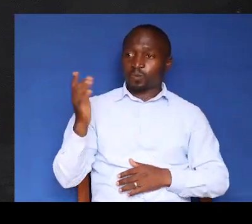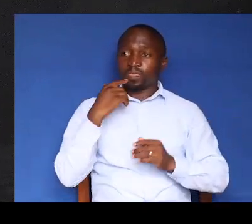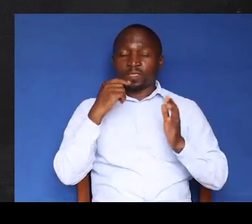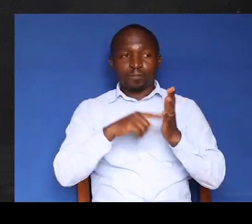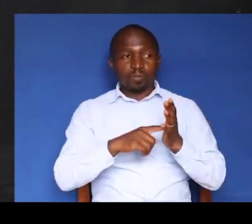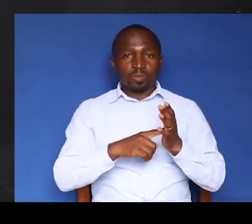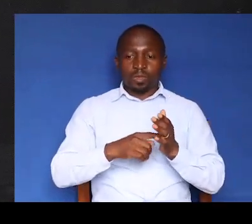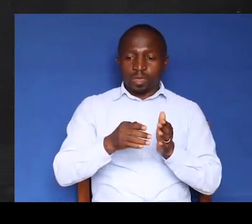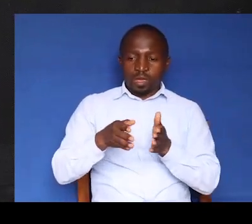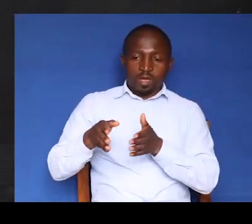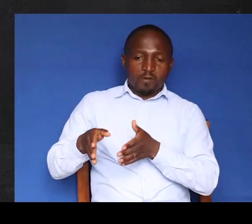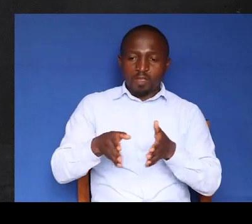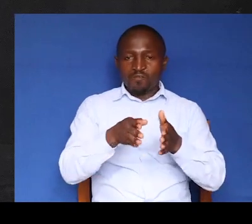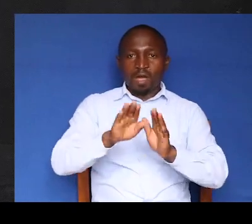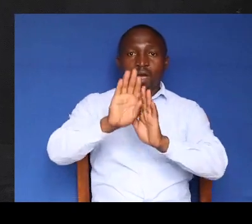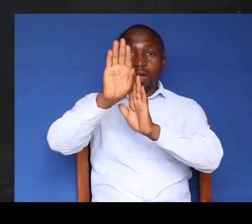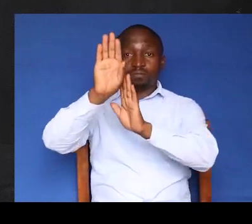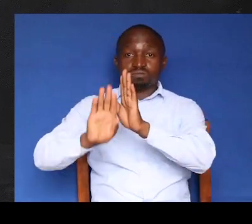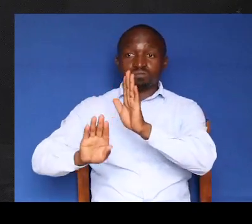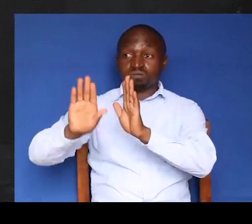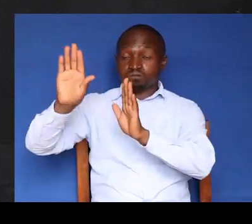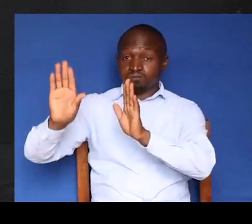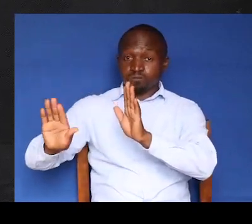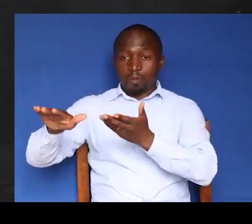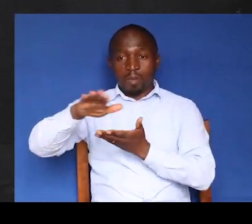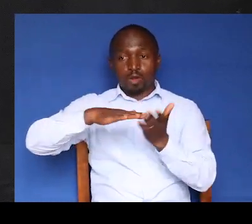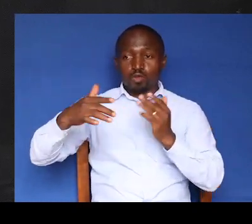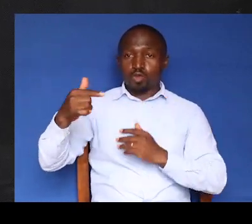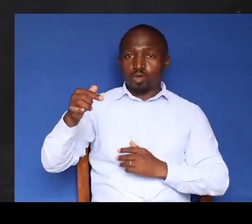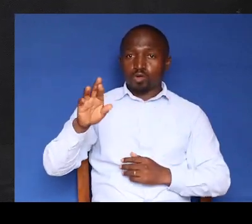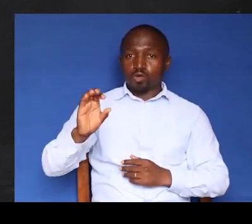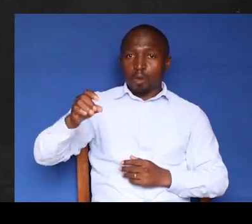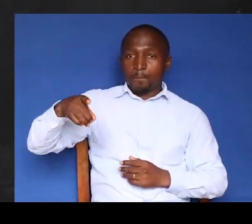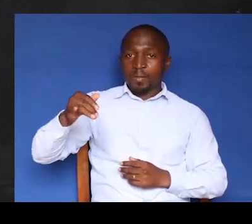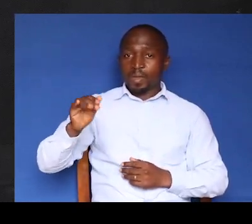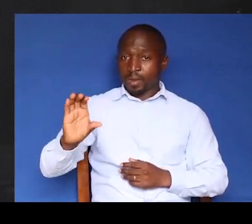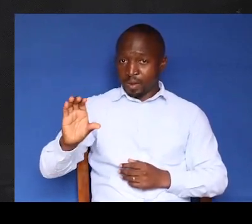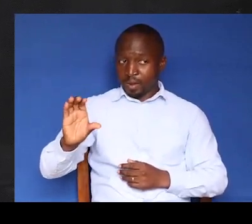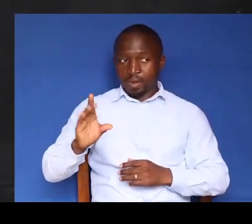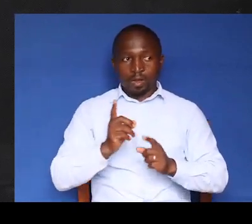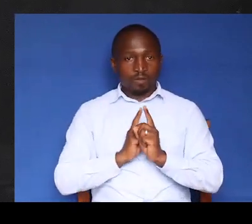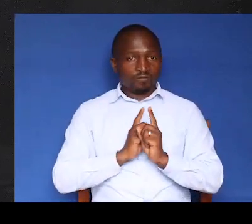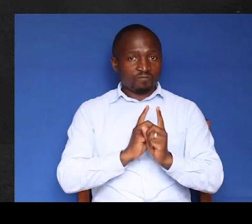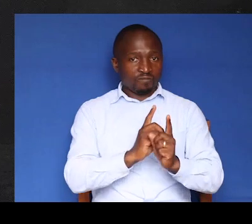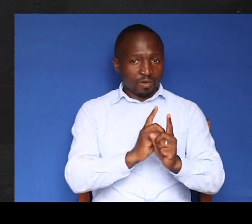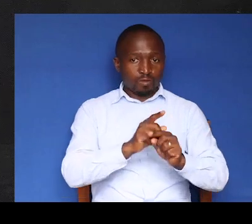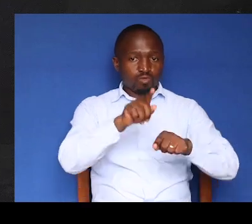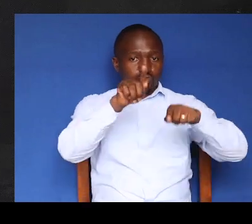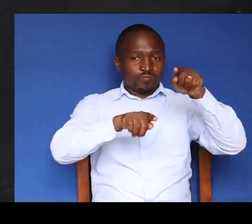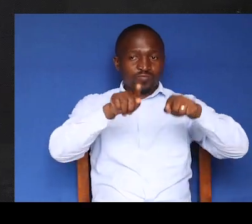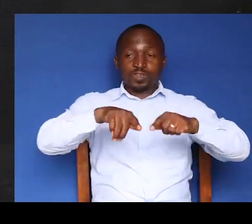regime of rivers in areas under tropical climate follow variation of rainfall.